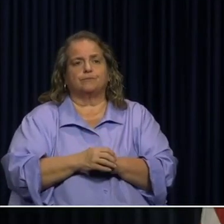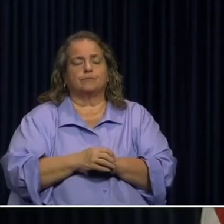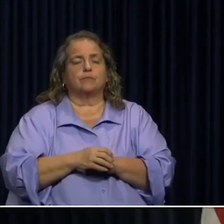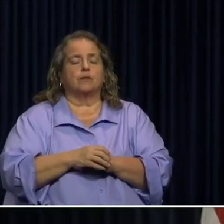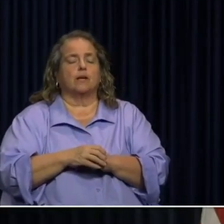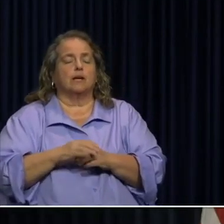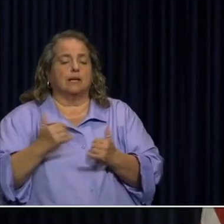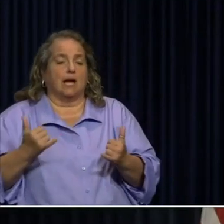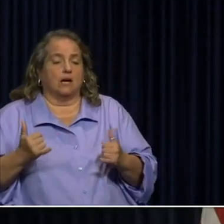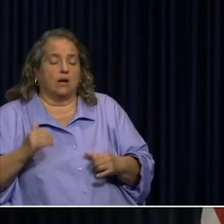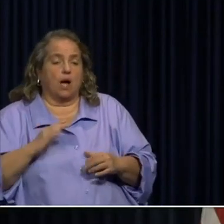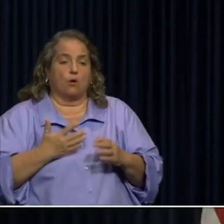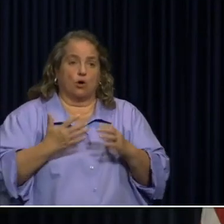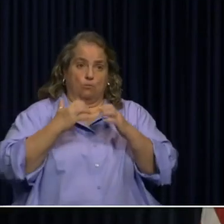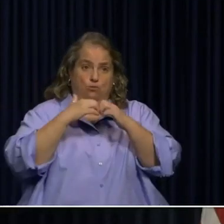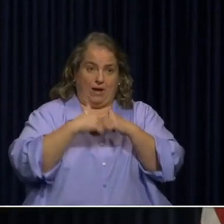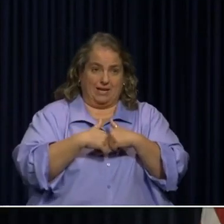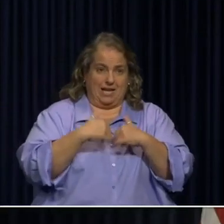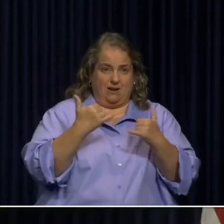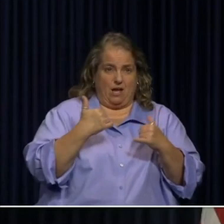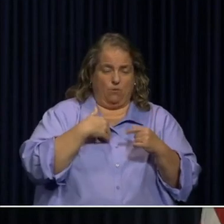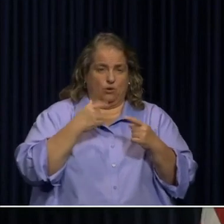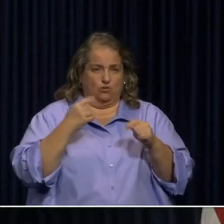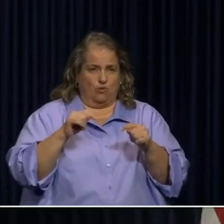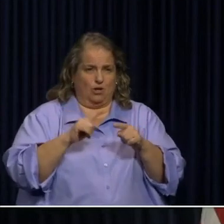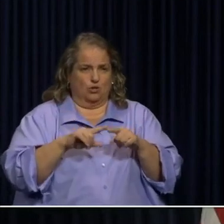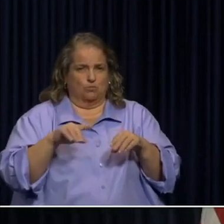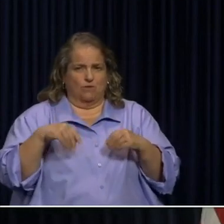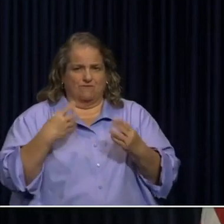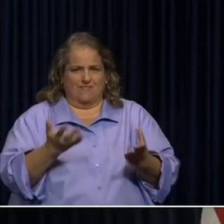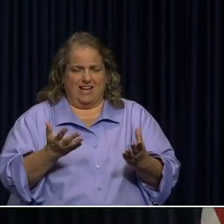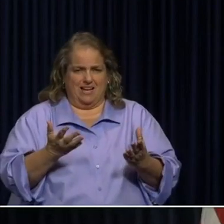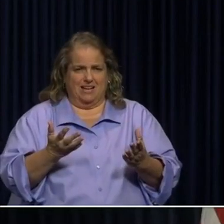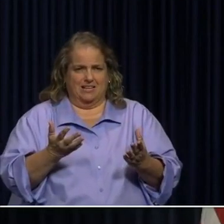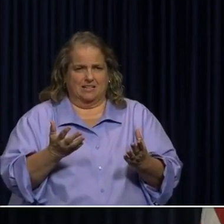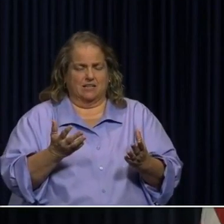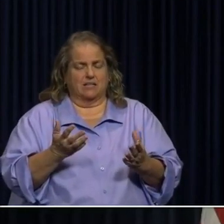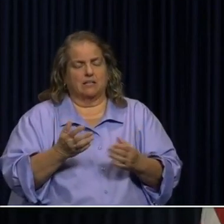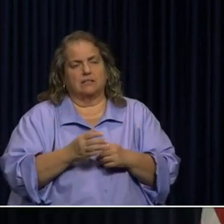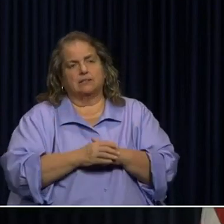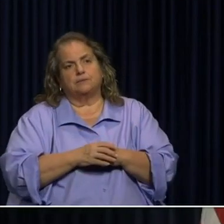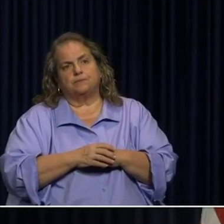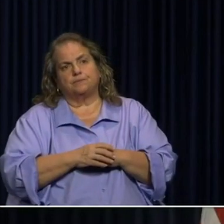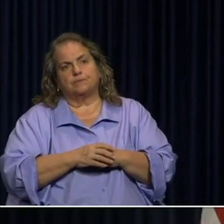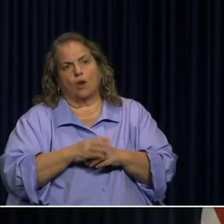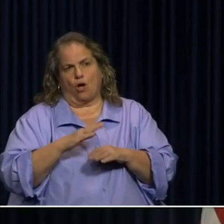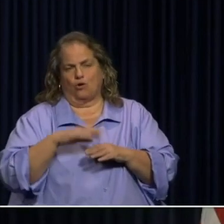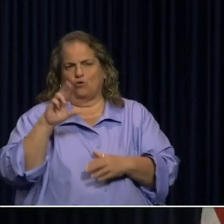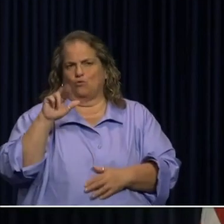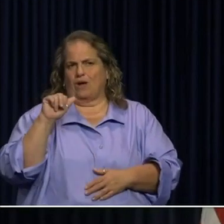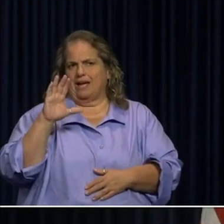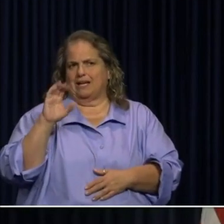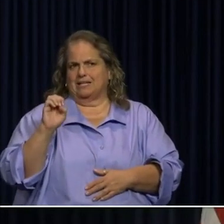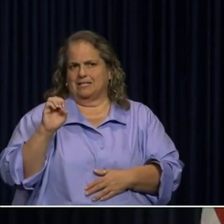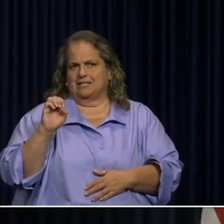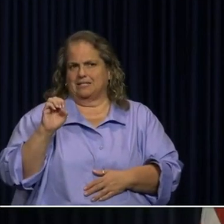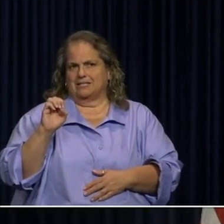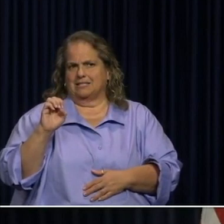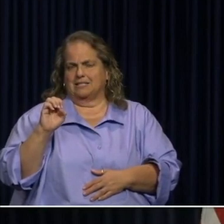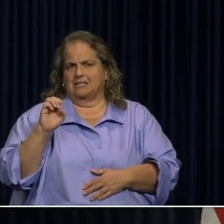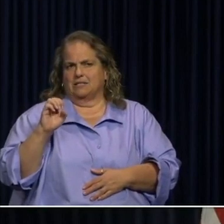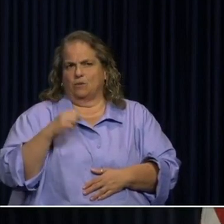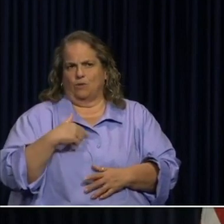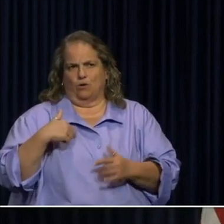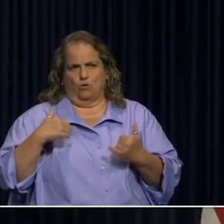Now, our breakdown, which we are trying to provide on on race,